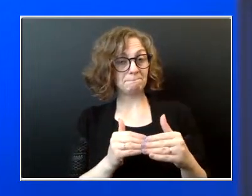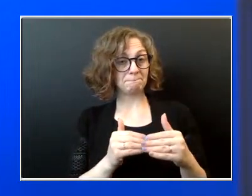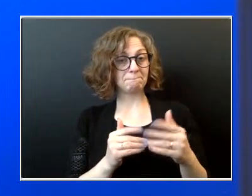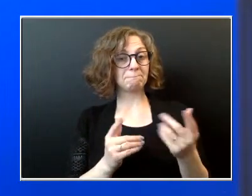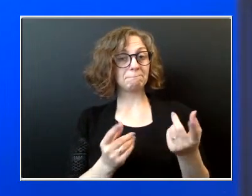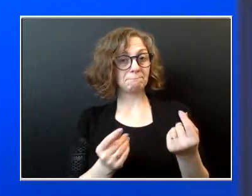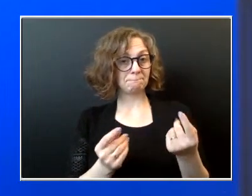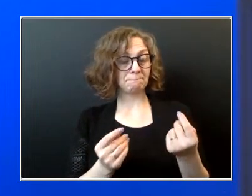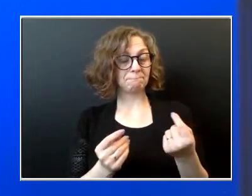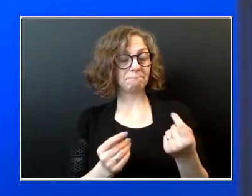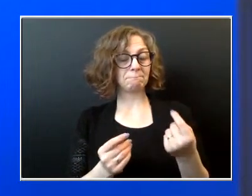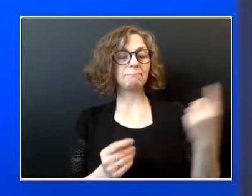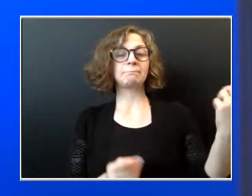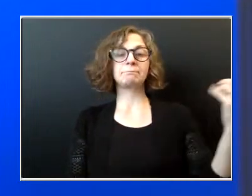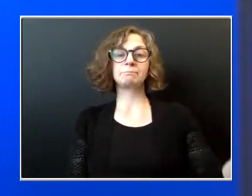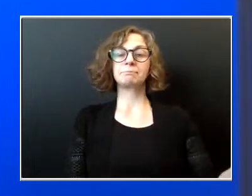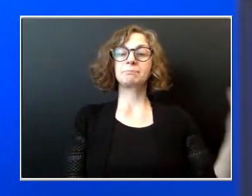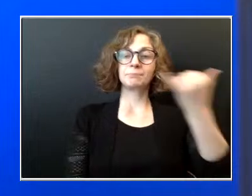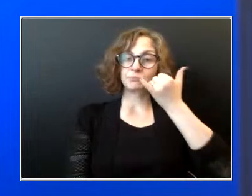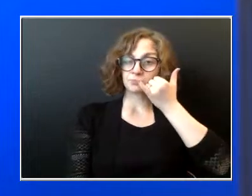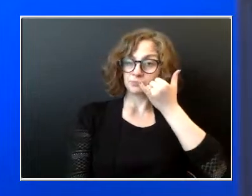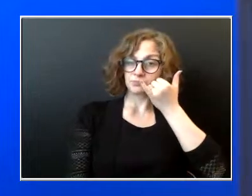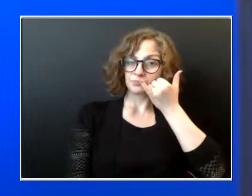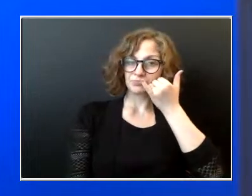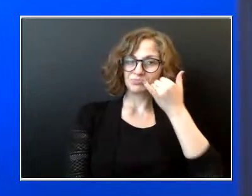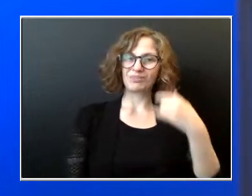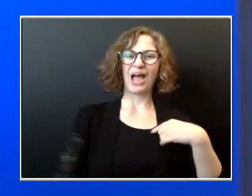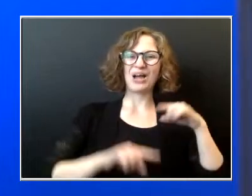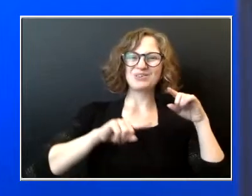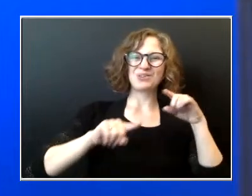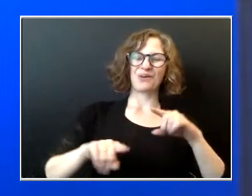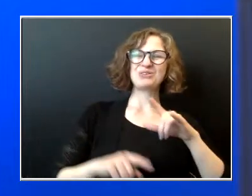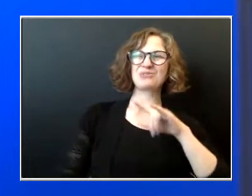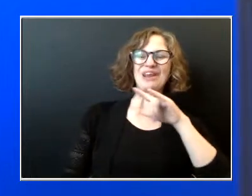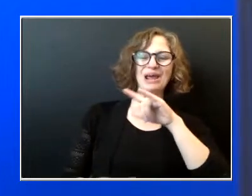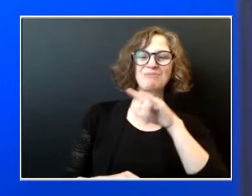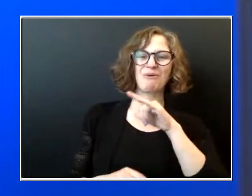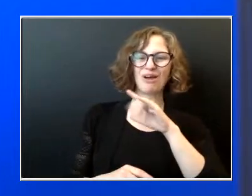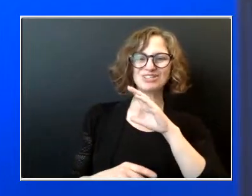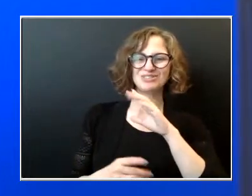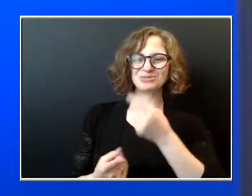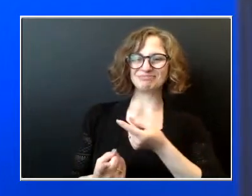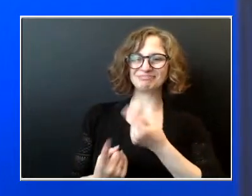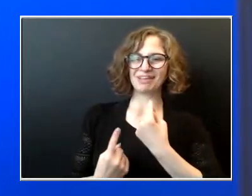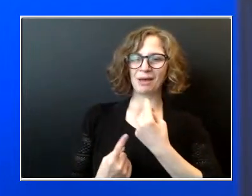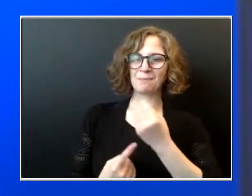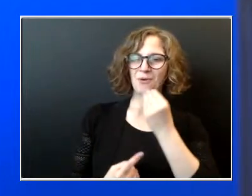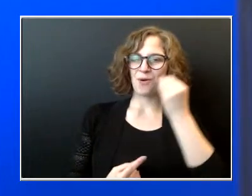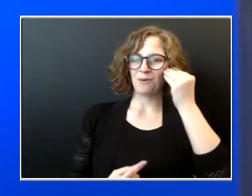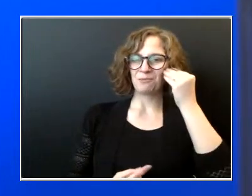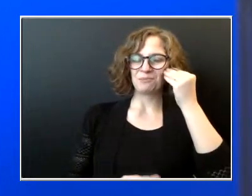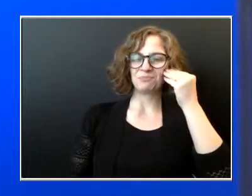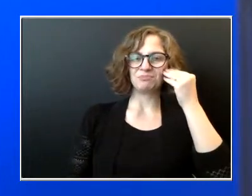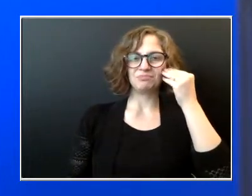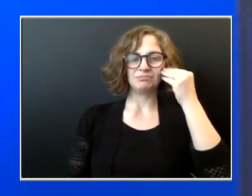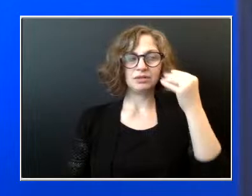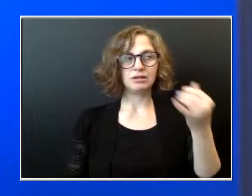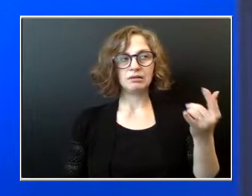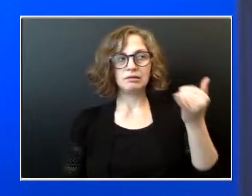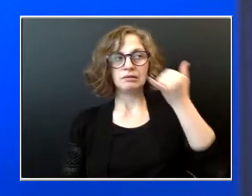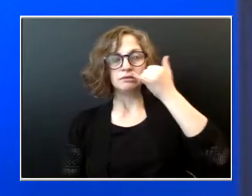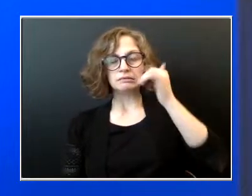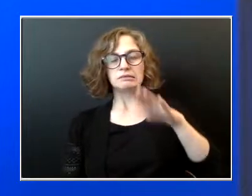phone call. I was actually on my way to an airport coming home, and it was advised that I get genetic